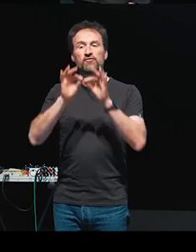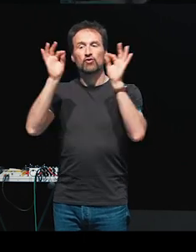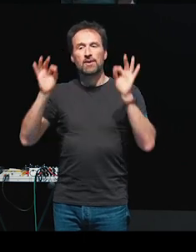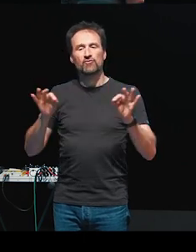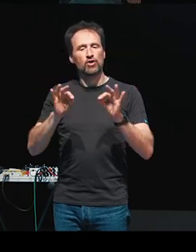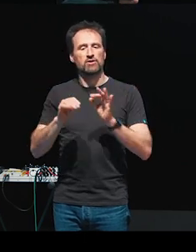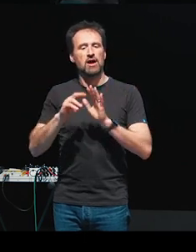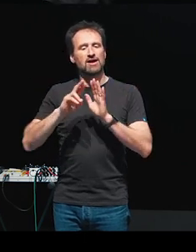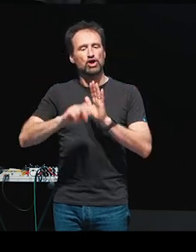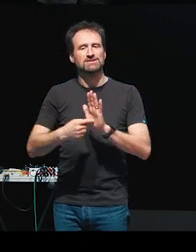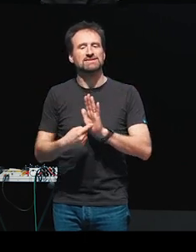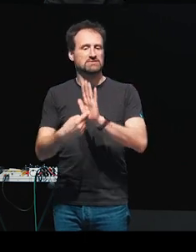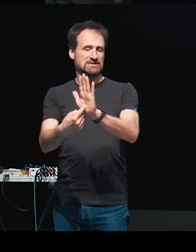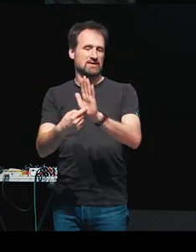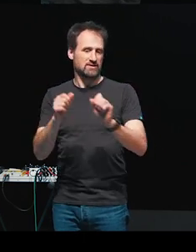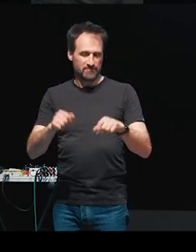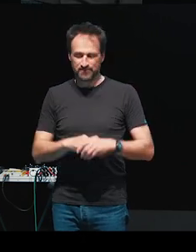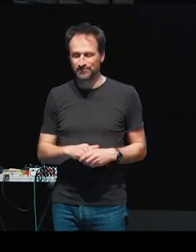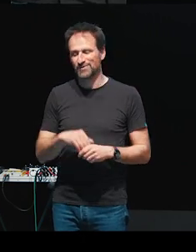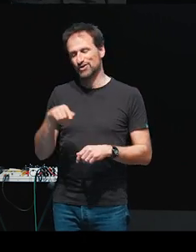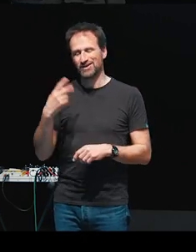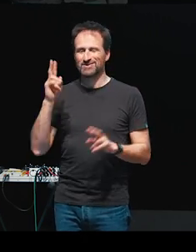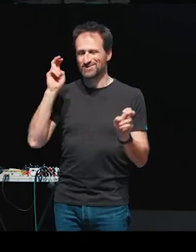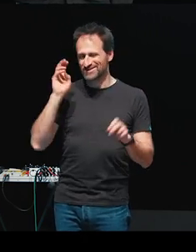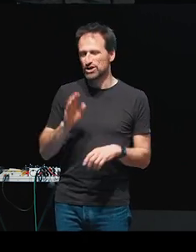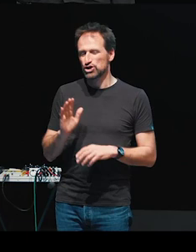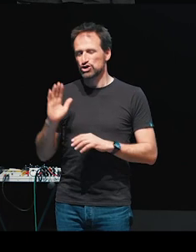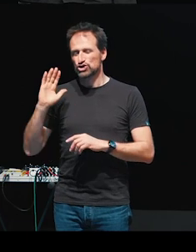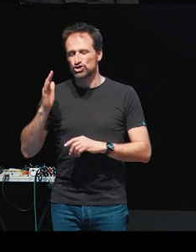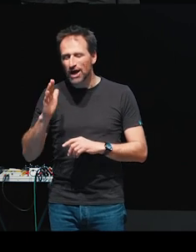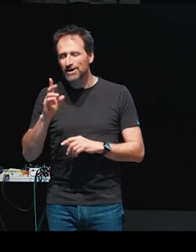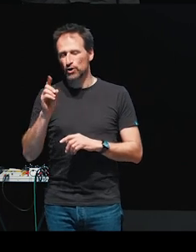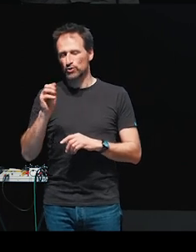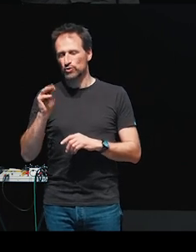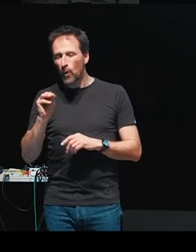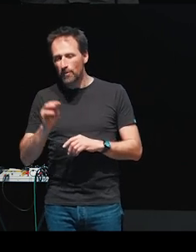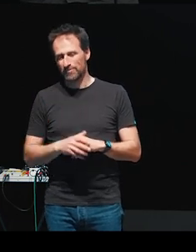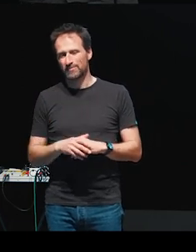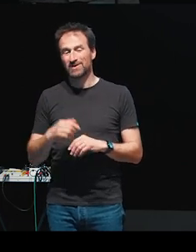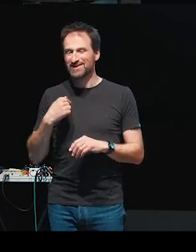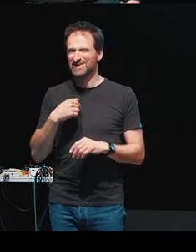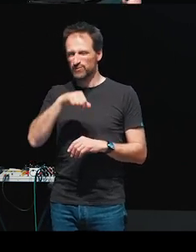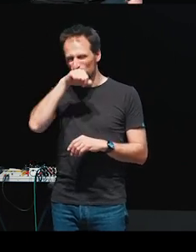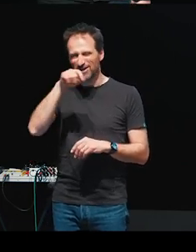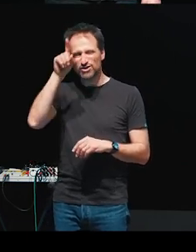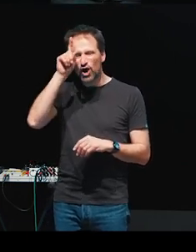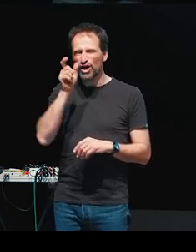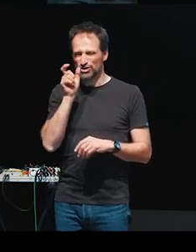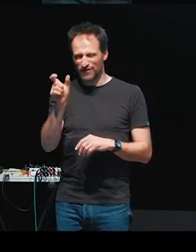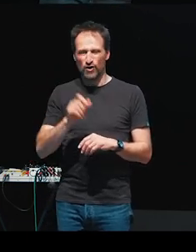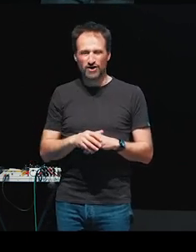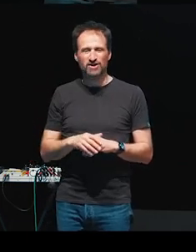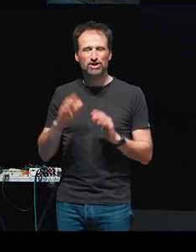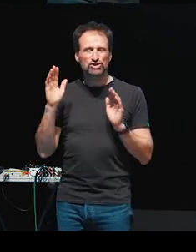there is Shadow Dome. I really like to pronounce it in German or to use the German expression, which would